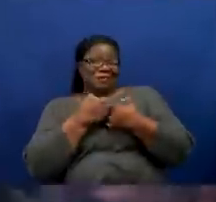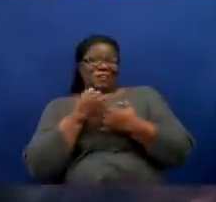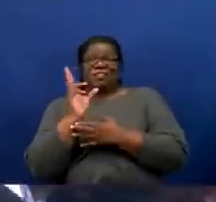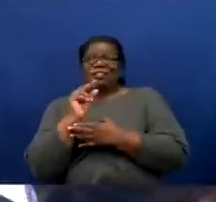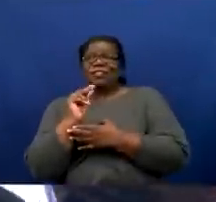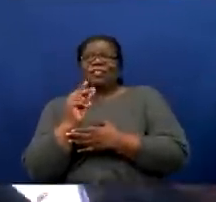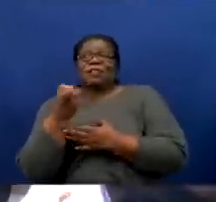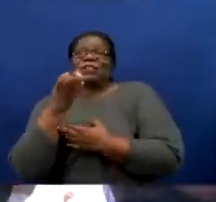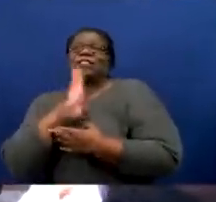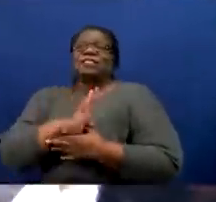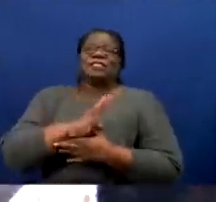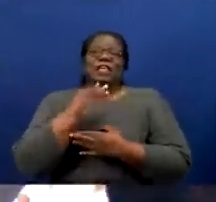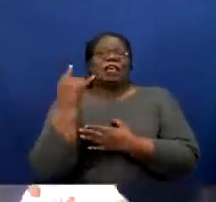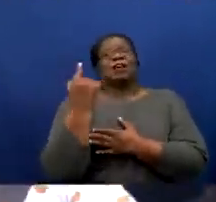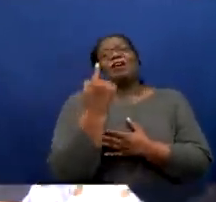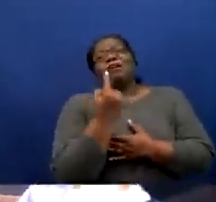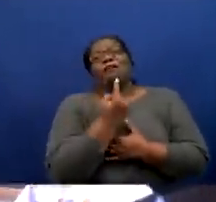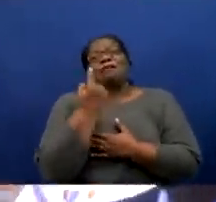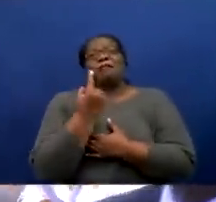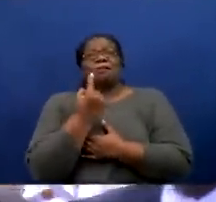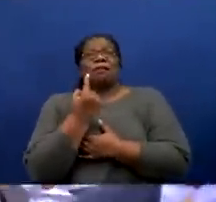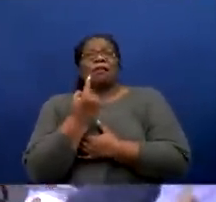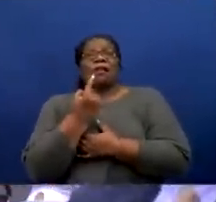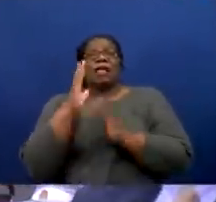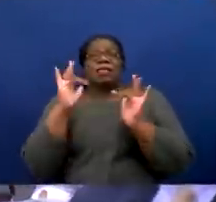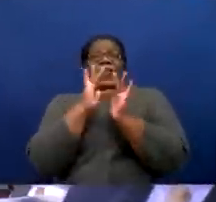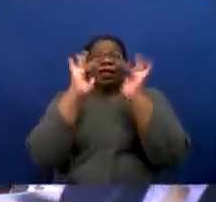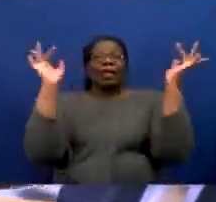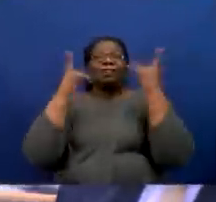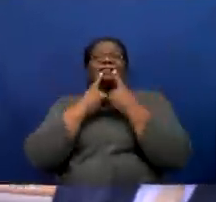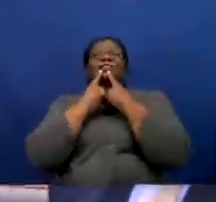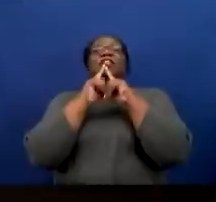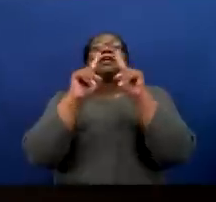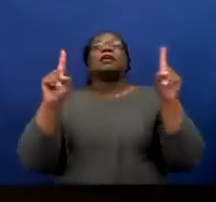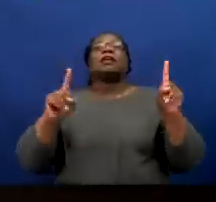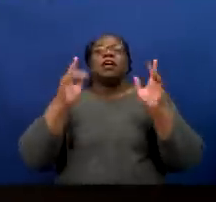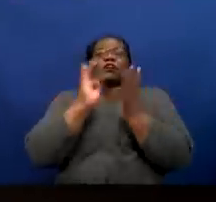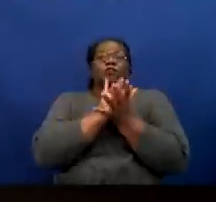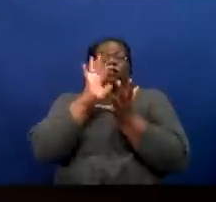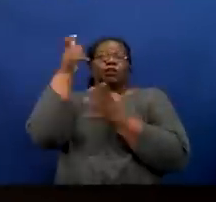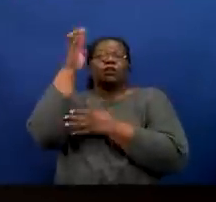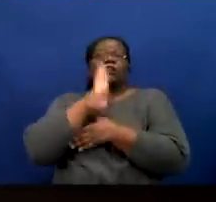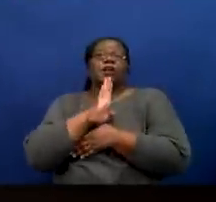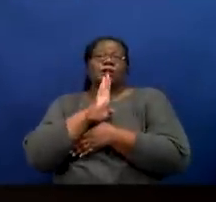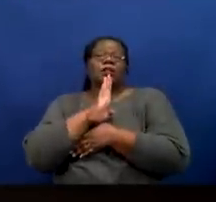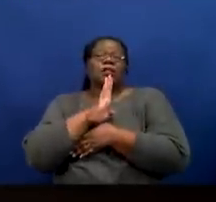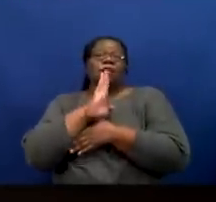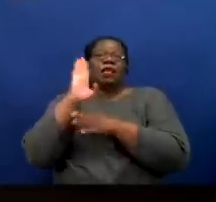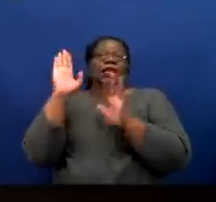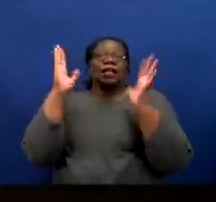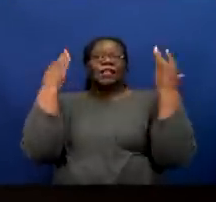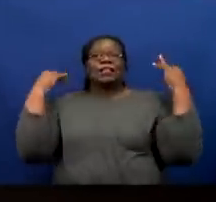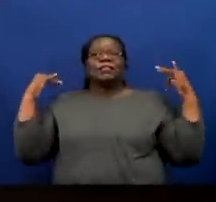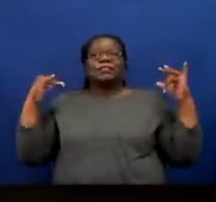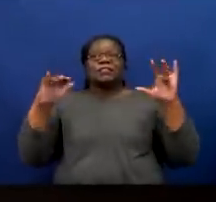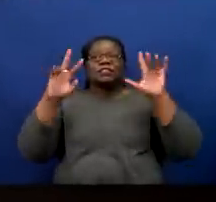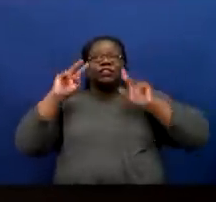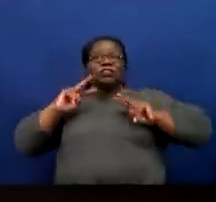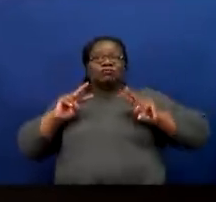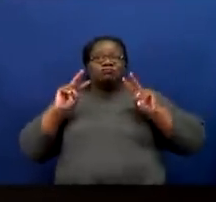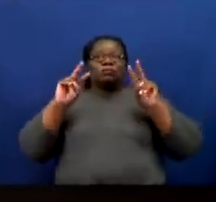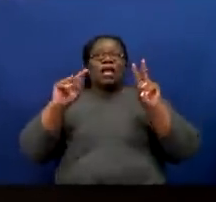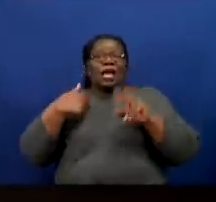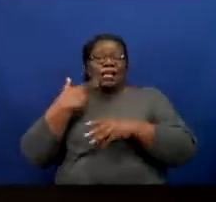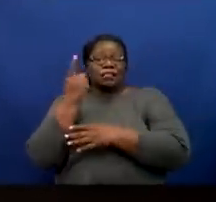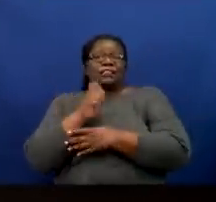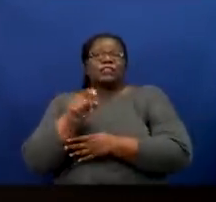by Himself. The heavens declare the glory of God, and the firmament showeth forth His handiwork. I need you